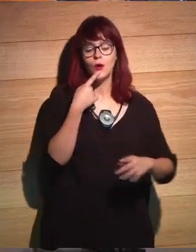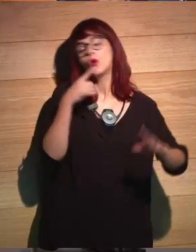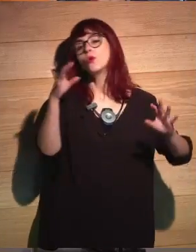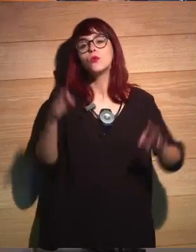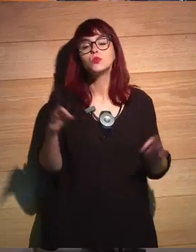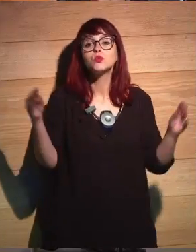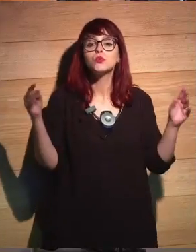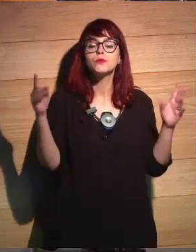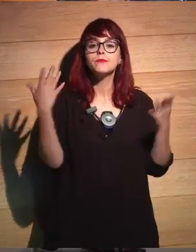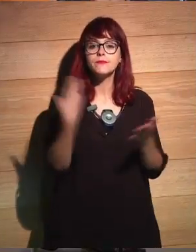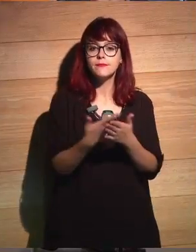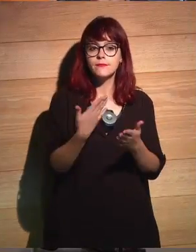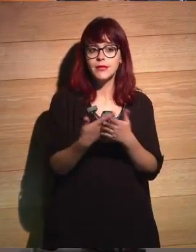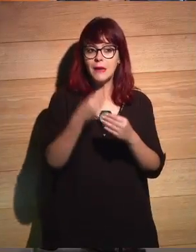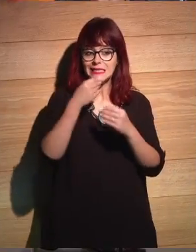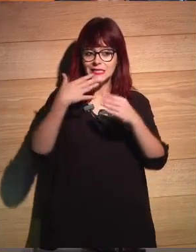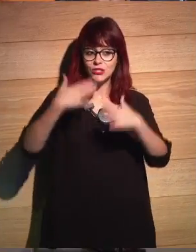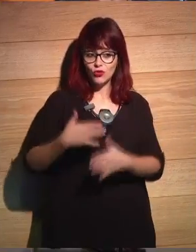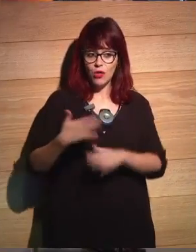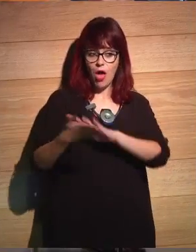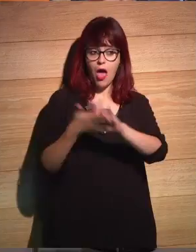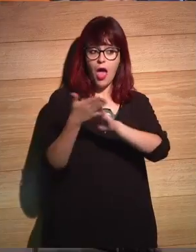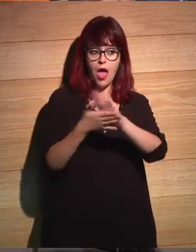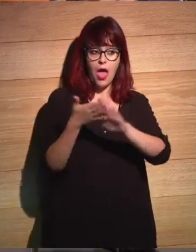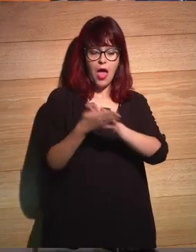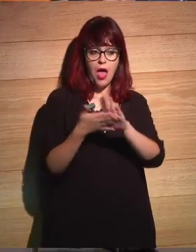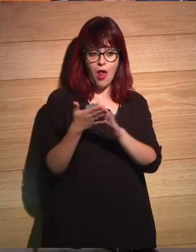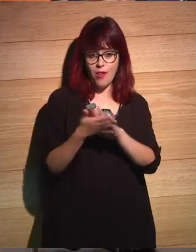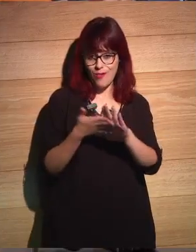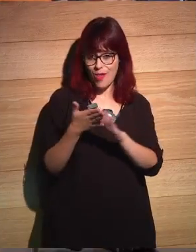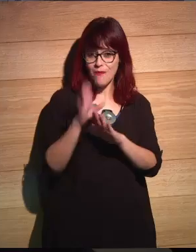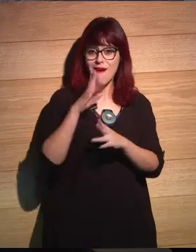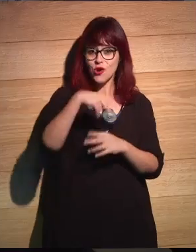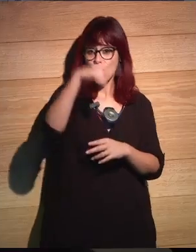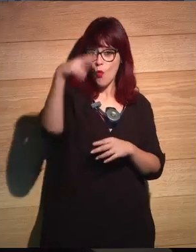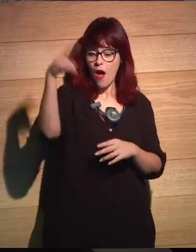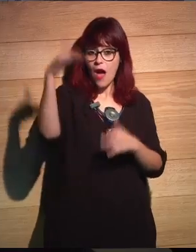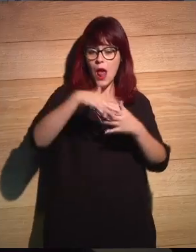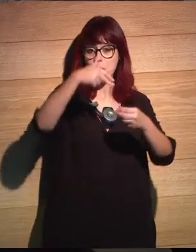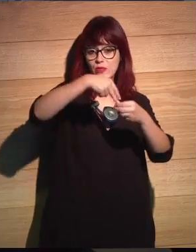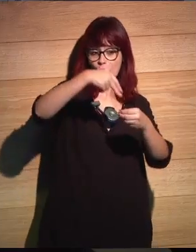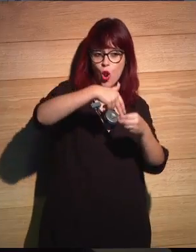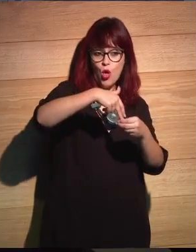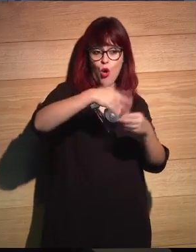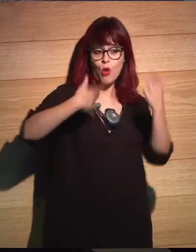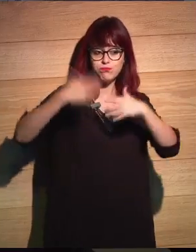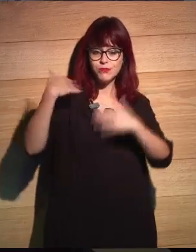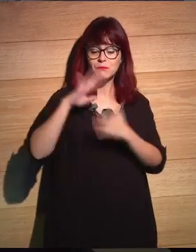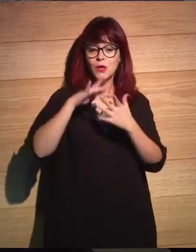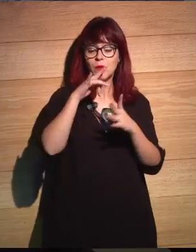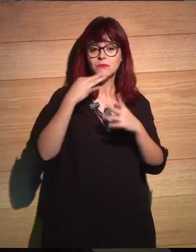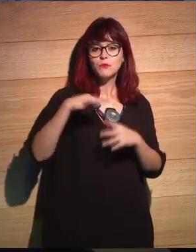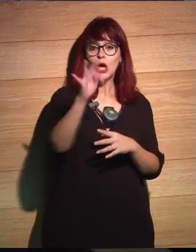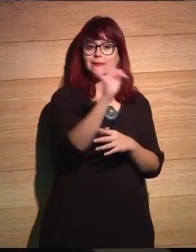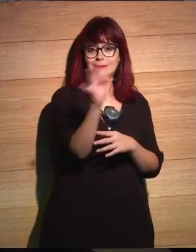in commerce and trade. But what you were saying really is a contrast between